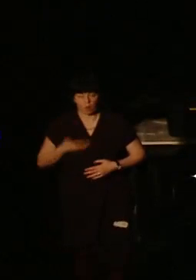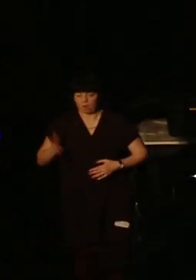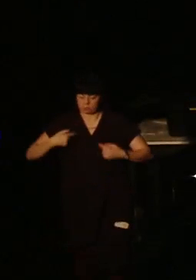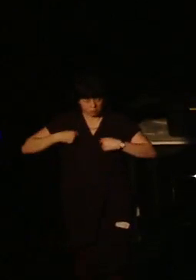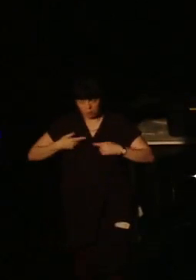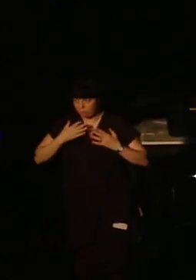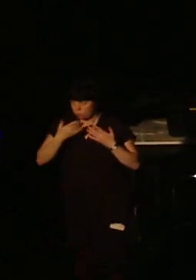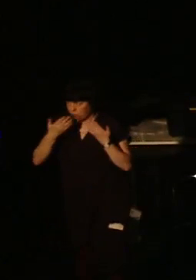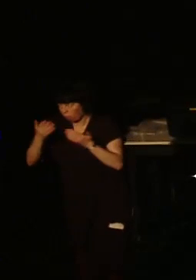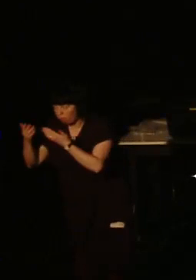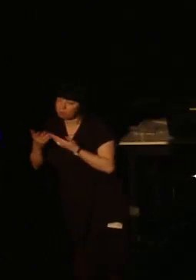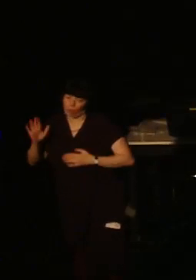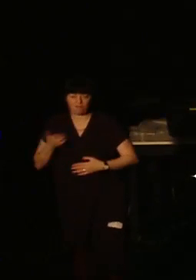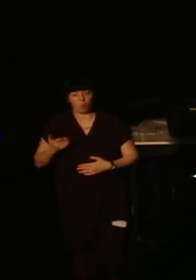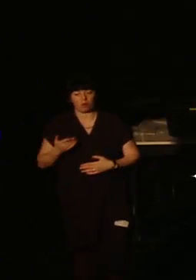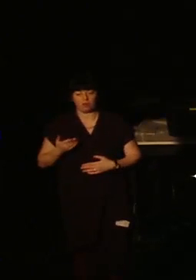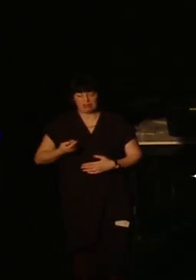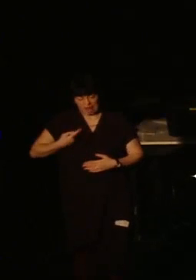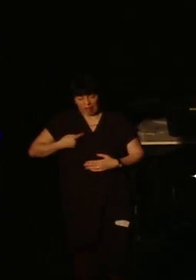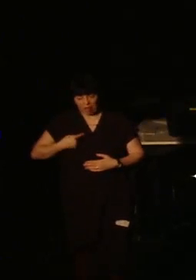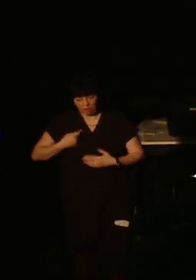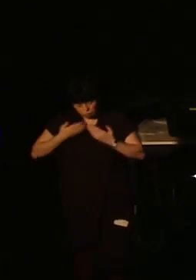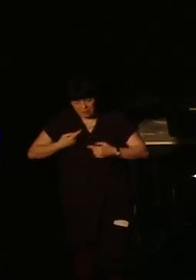to everyone, except to herself.